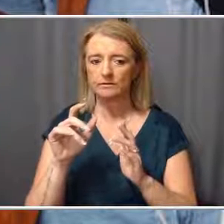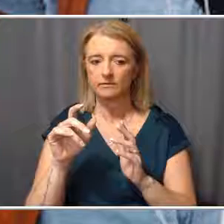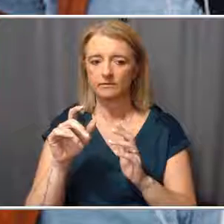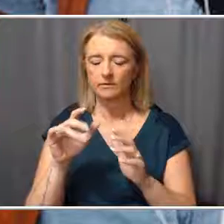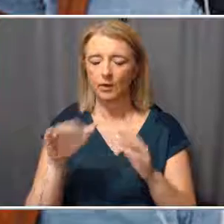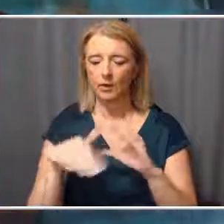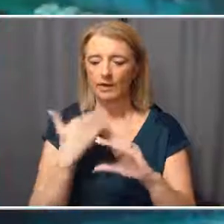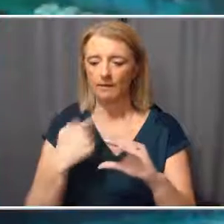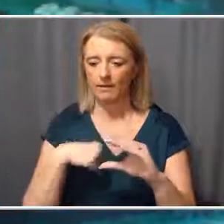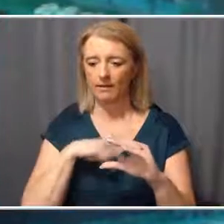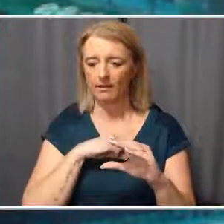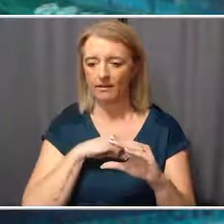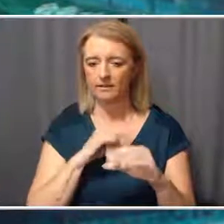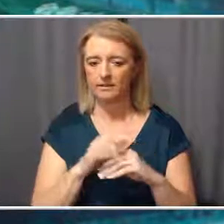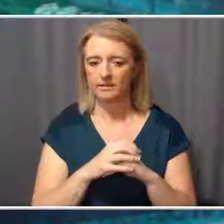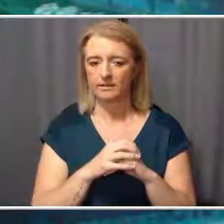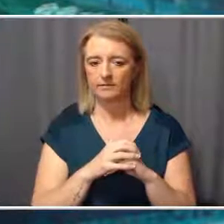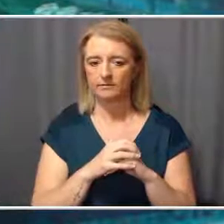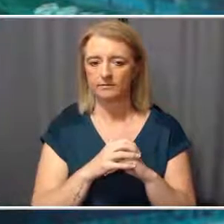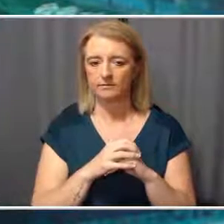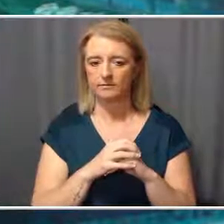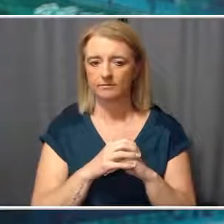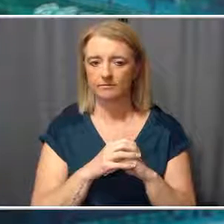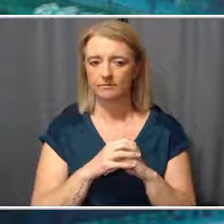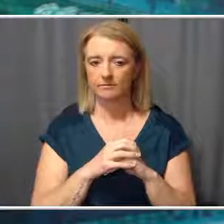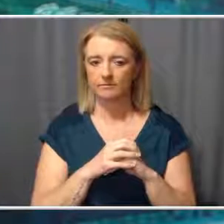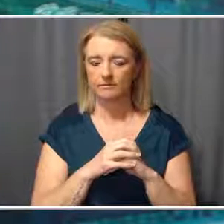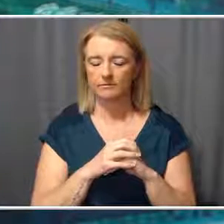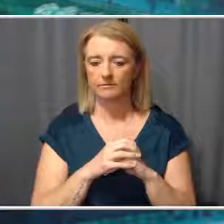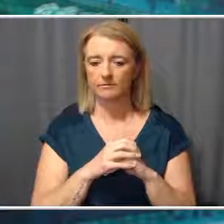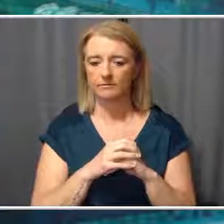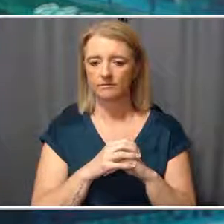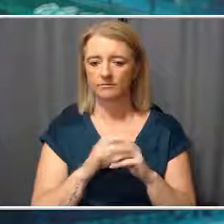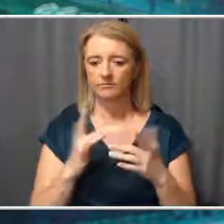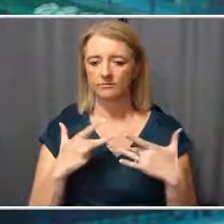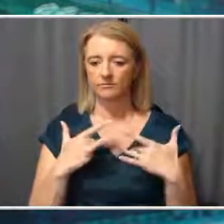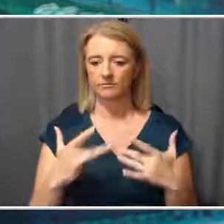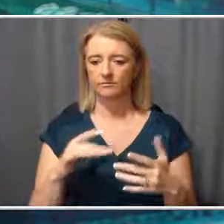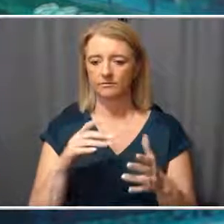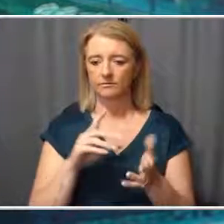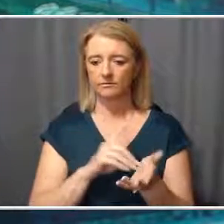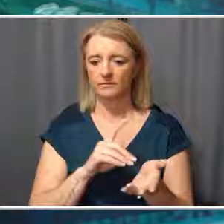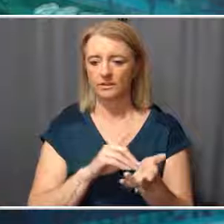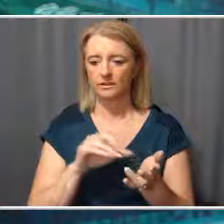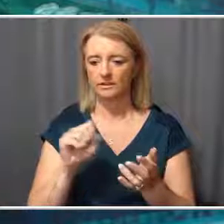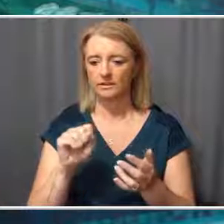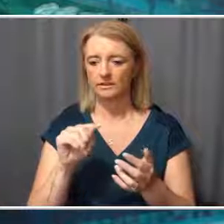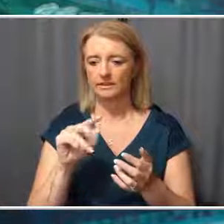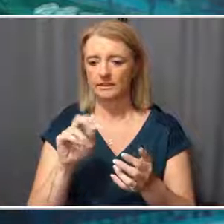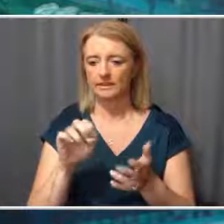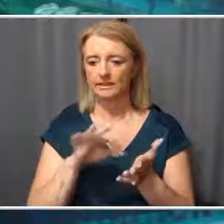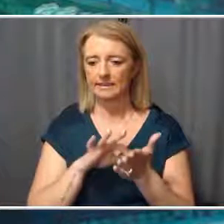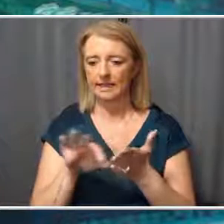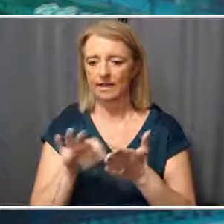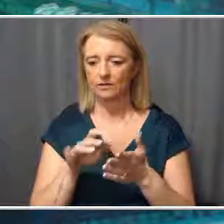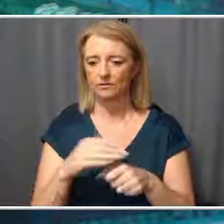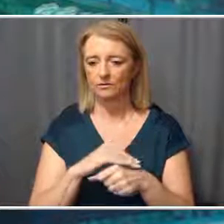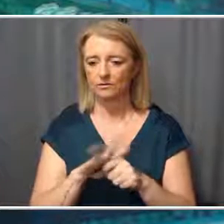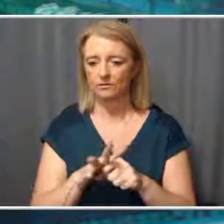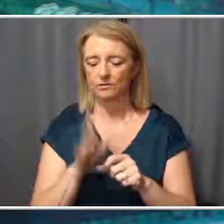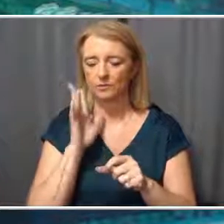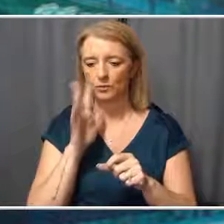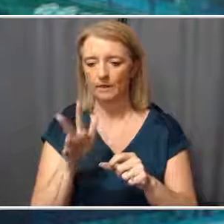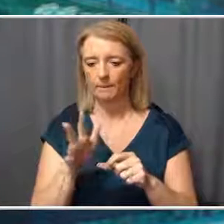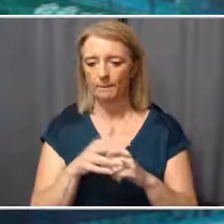transplants, 23 liver transplants, and 54 kidneys. That's just in this calendar year so far. April has